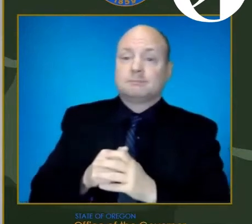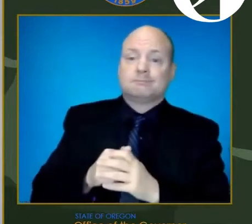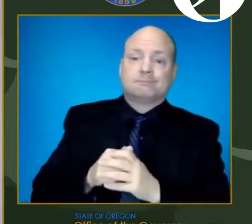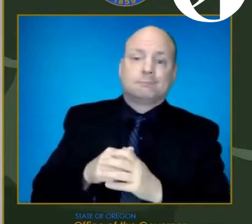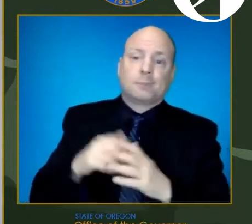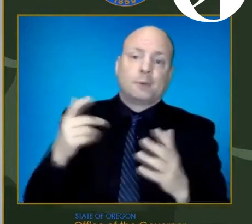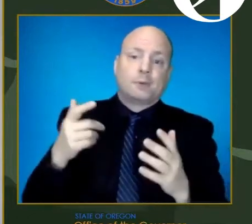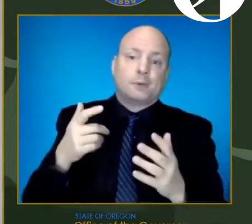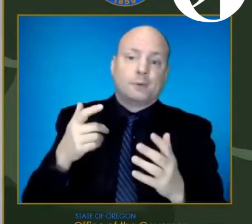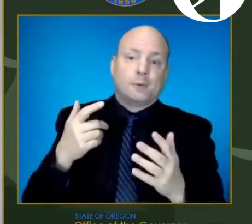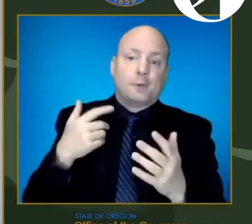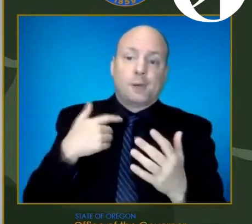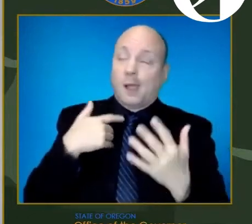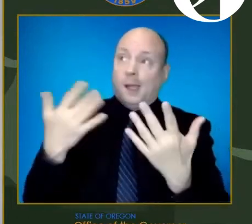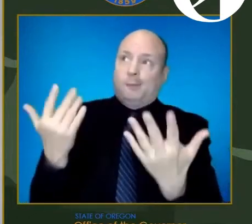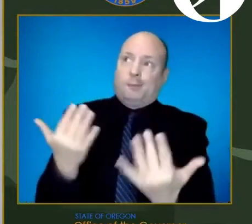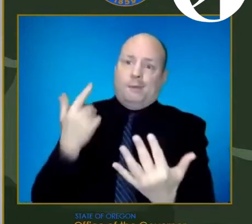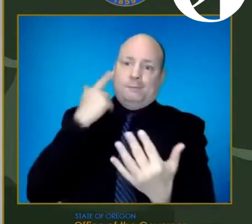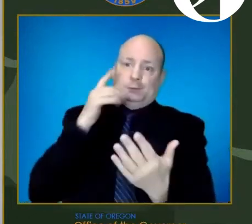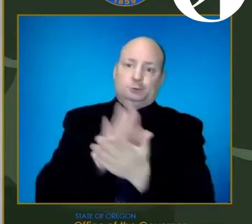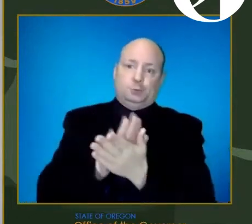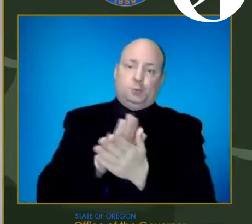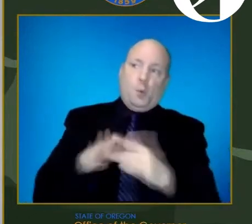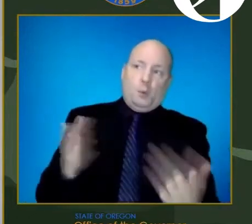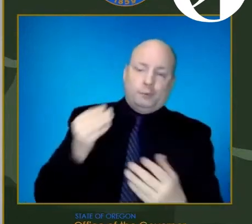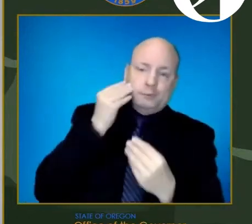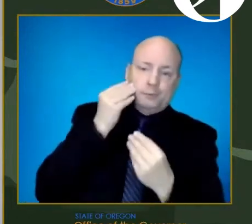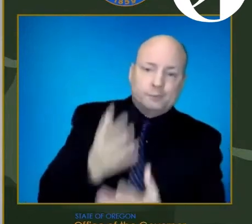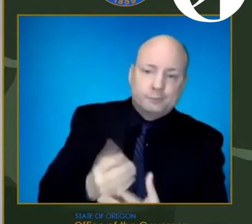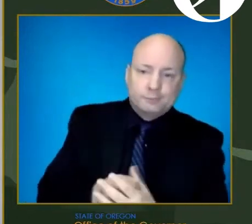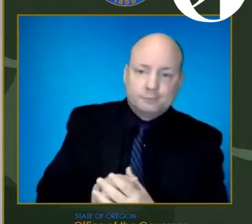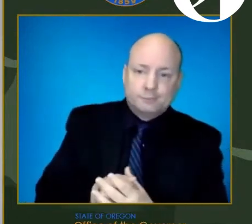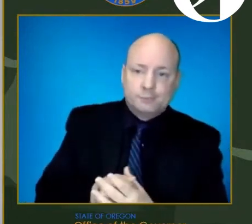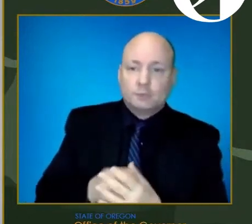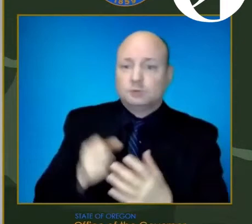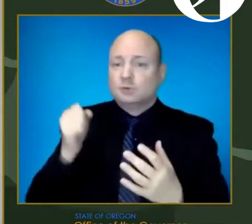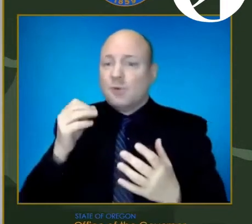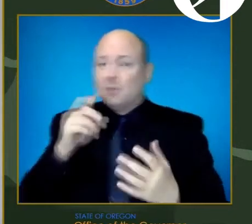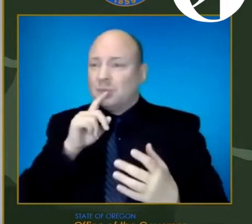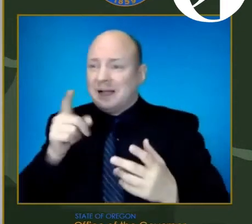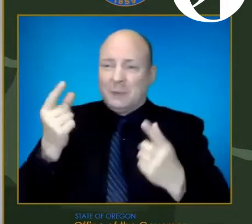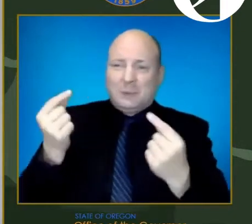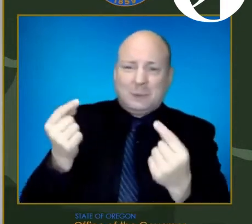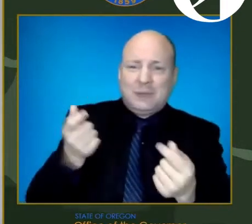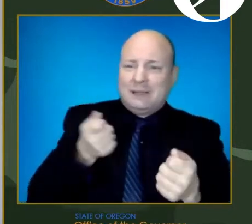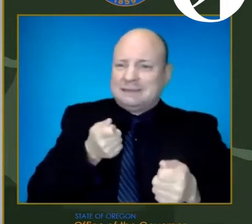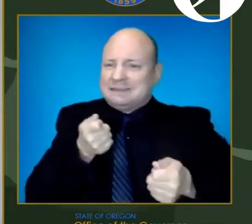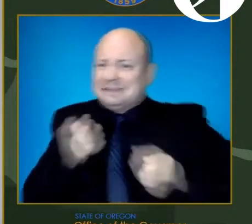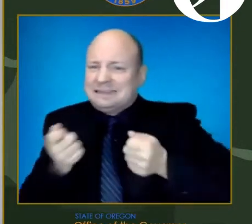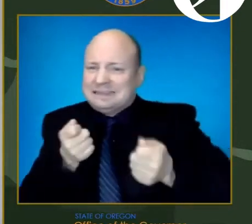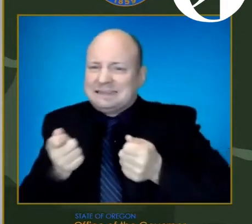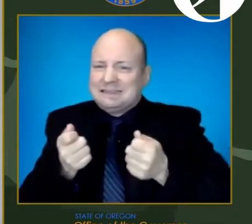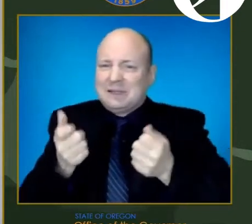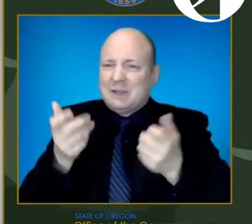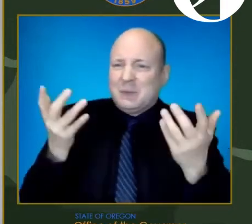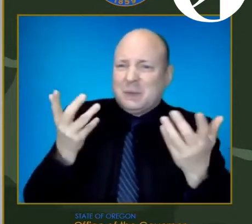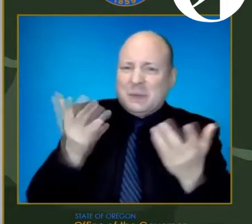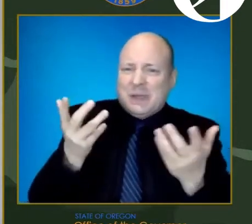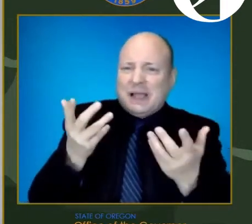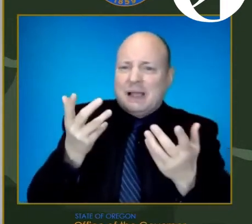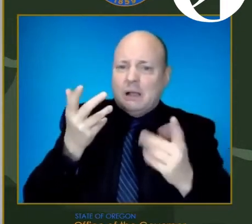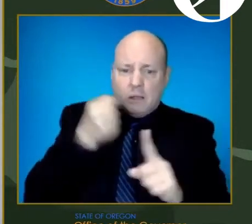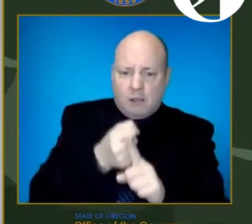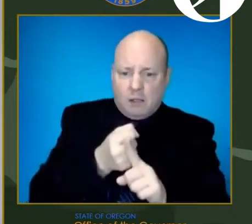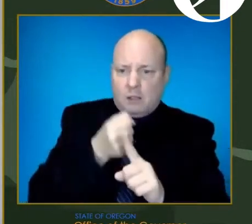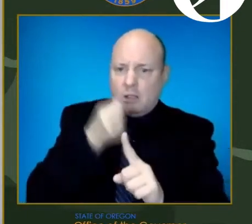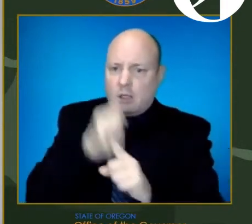schools to reopen and dealing with, mental health crises as they arise. I mean, there's just a lot right now for families to be